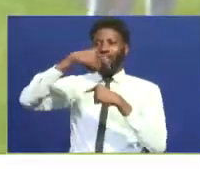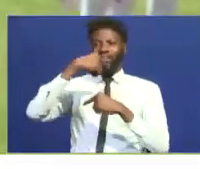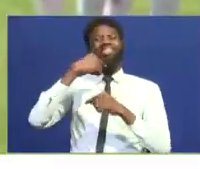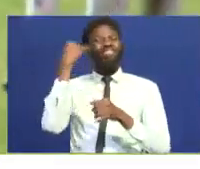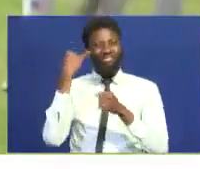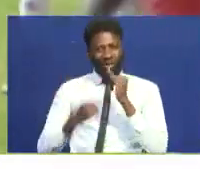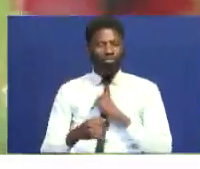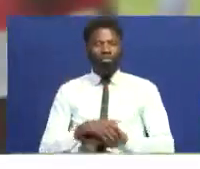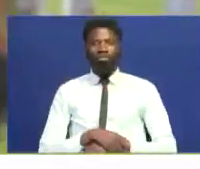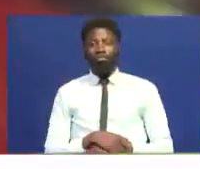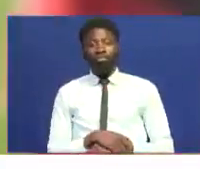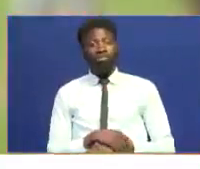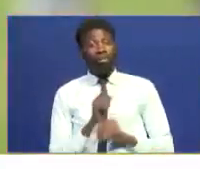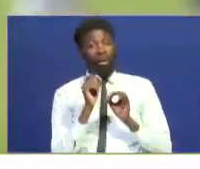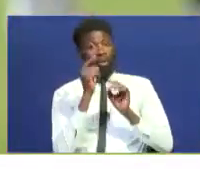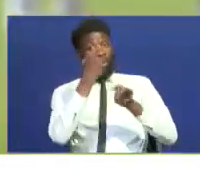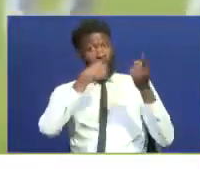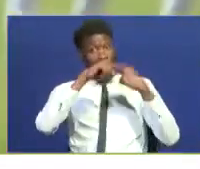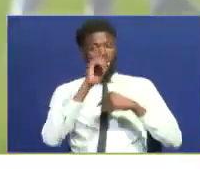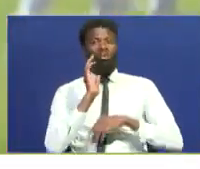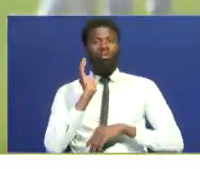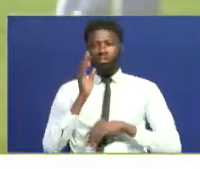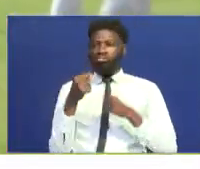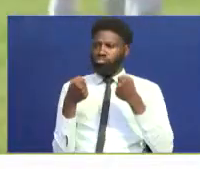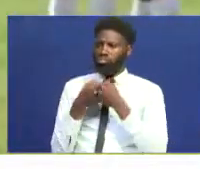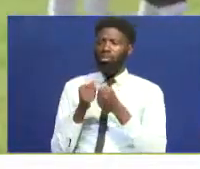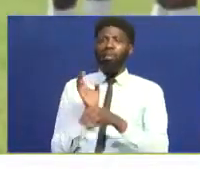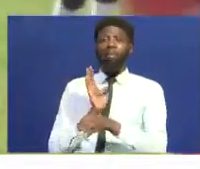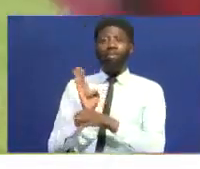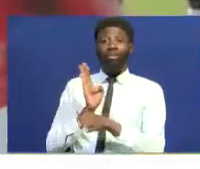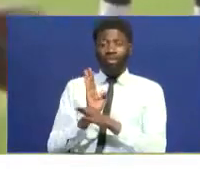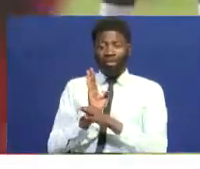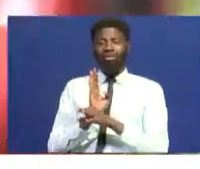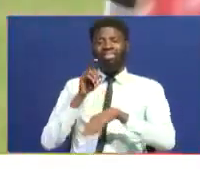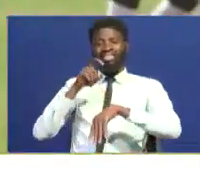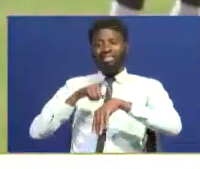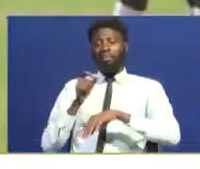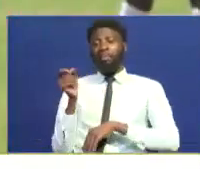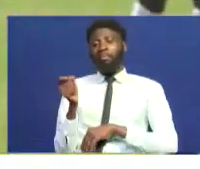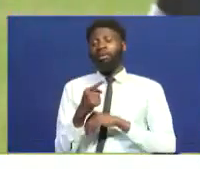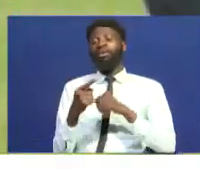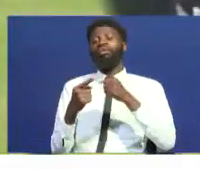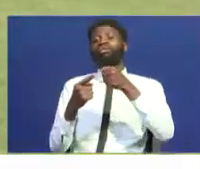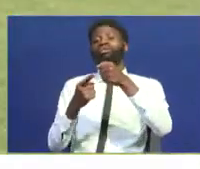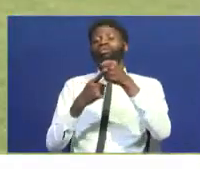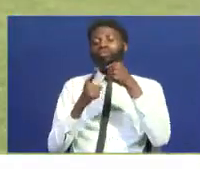The winner of the tie will face Burundi for a place in the June 2024 Under-17 World Cup